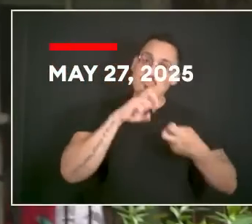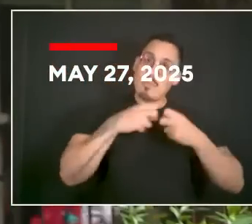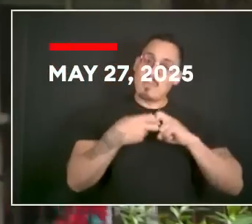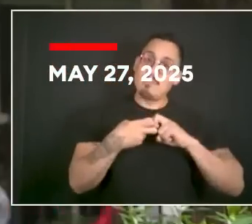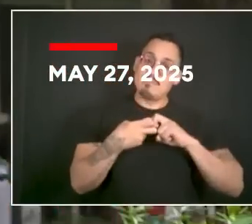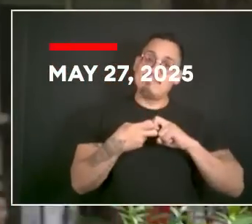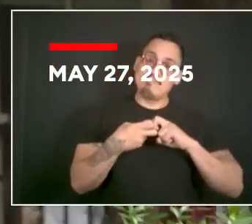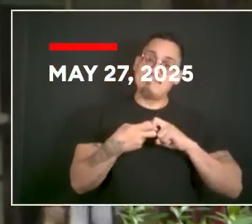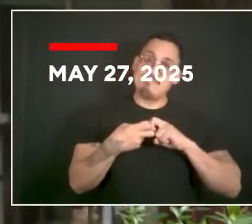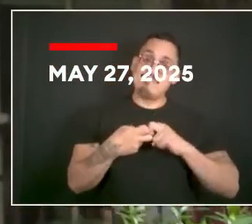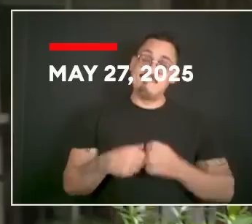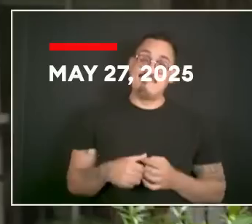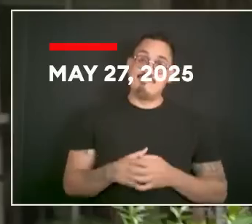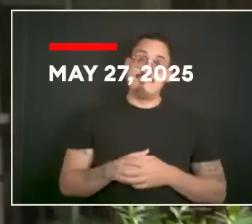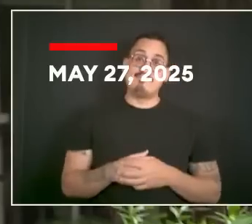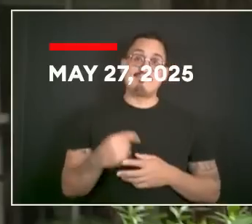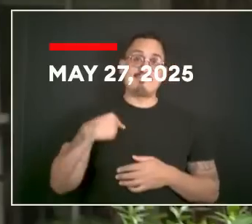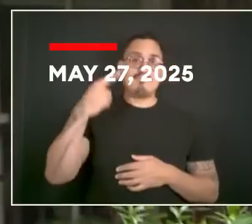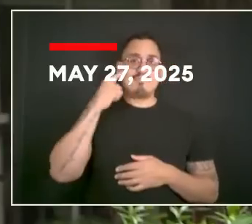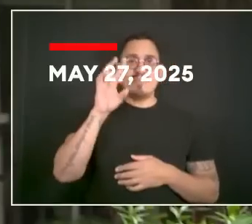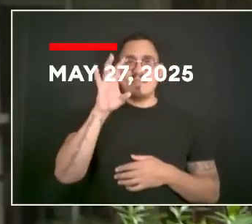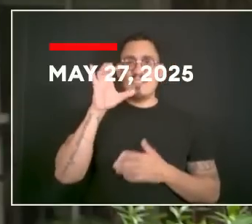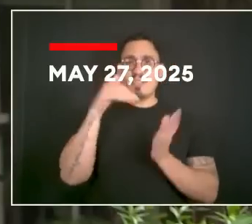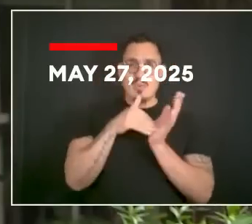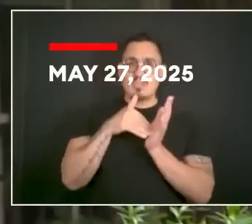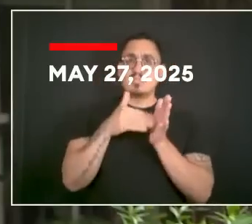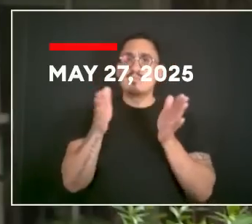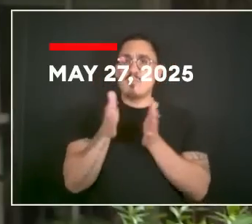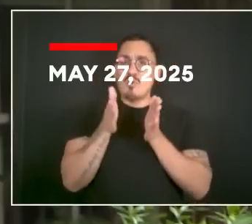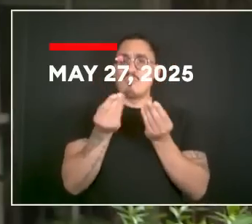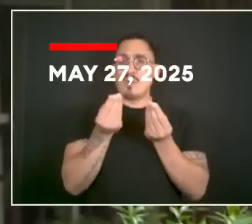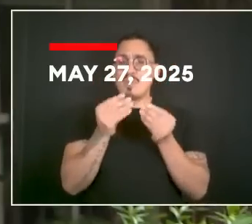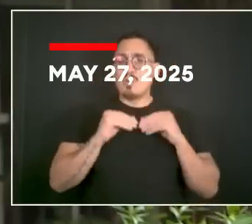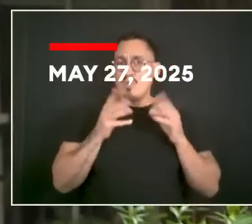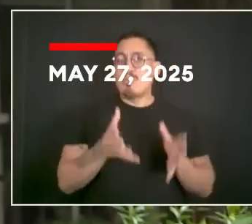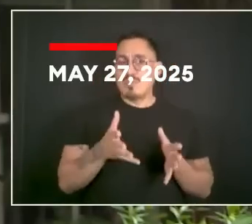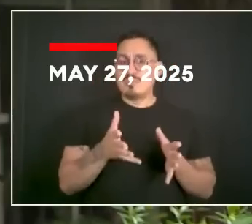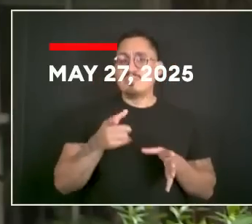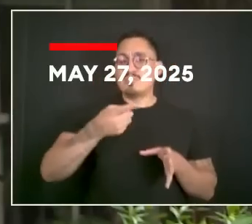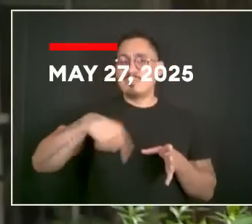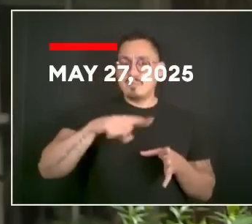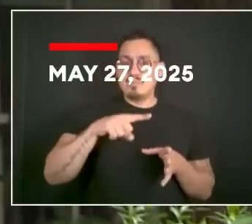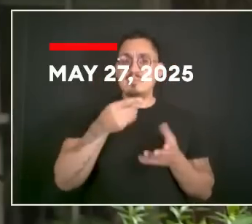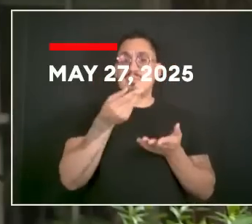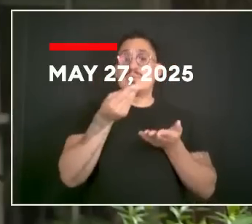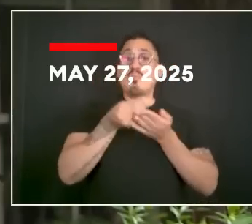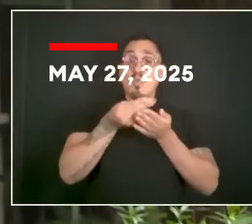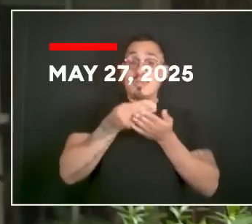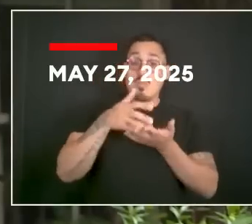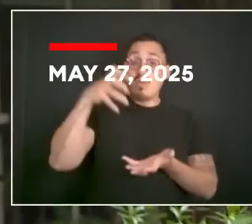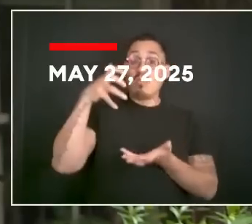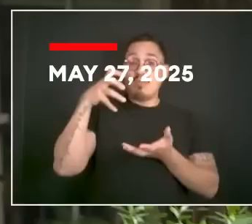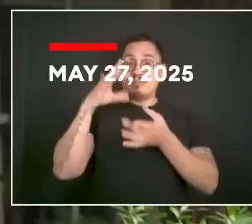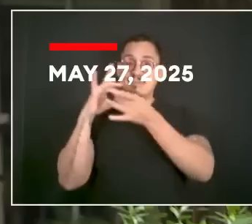our number is about 700,000 small property owners, and their wealth is tied up into